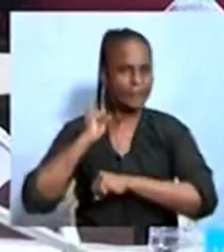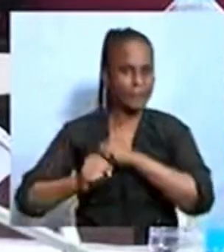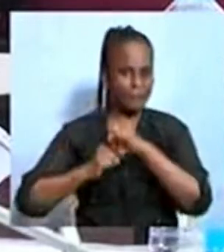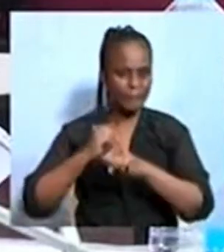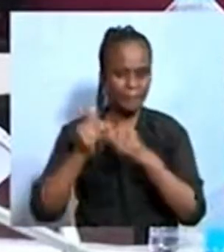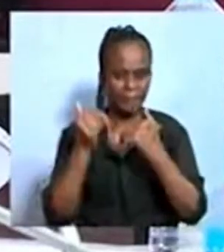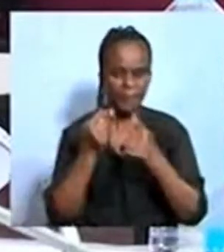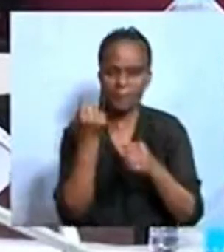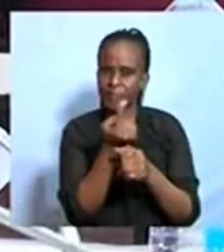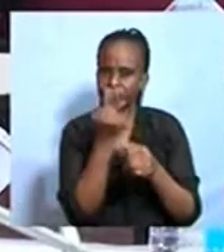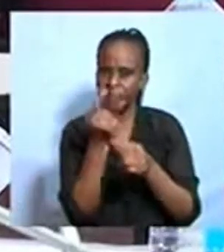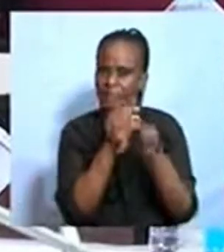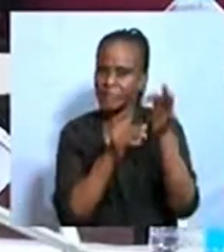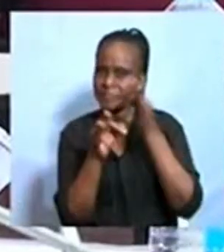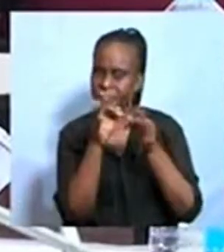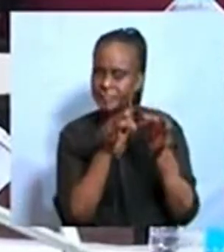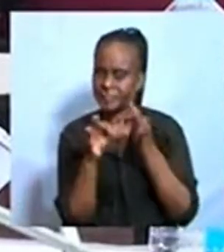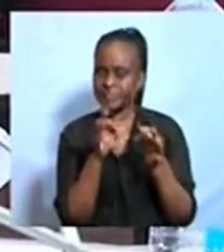to justify